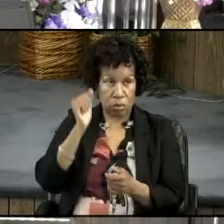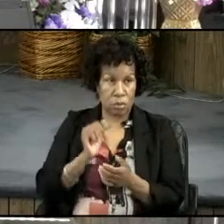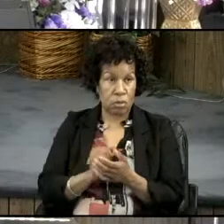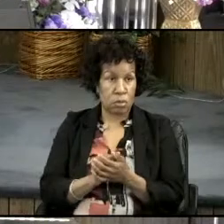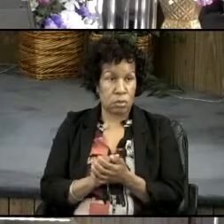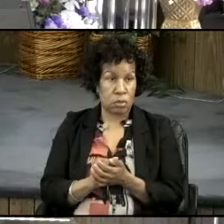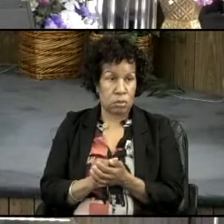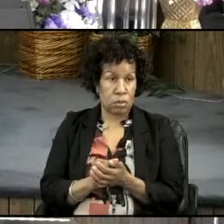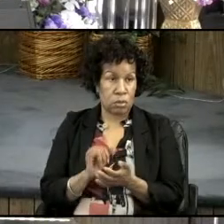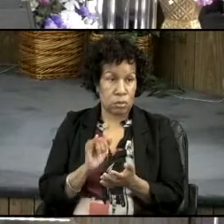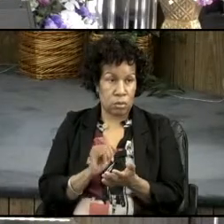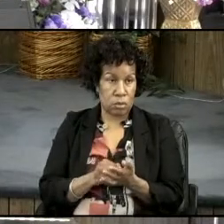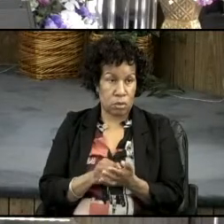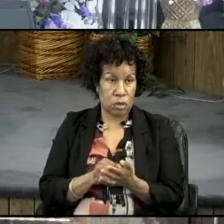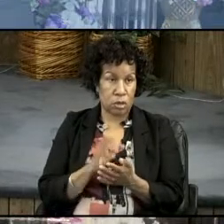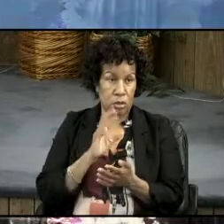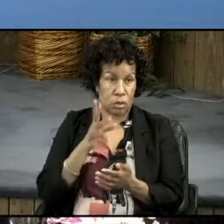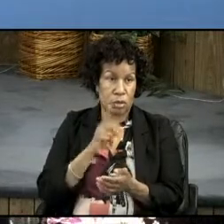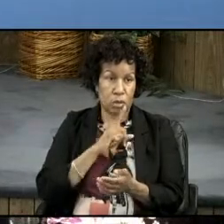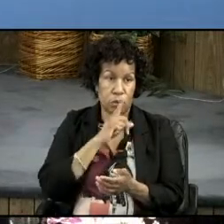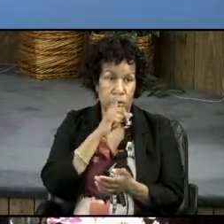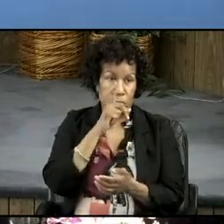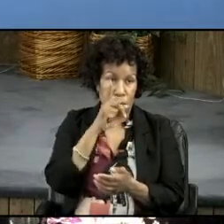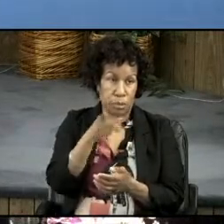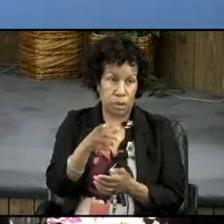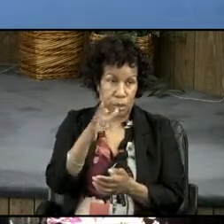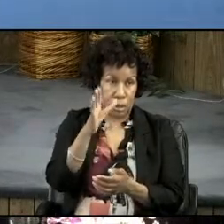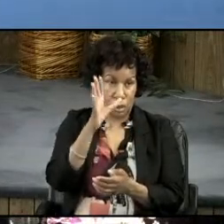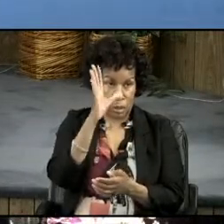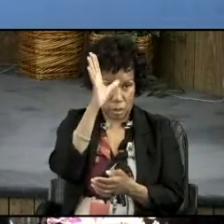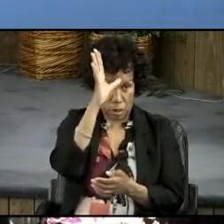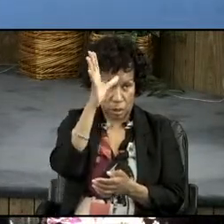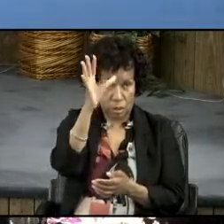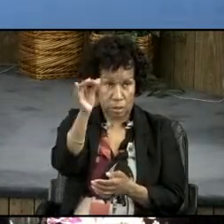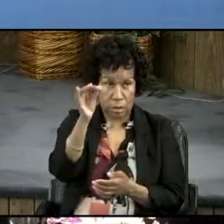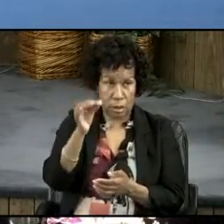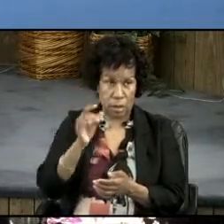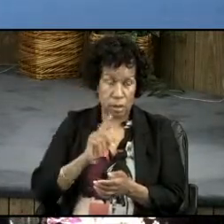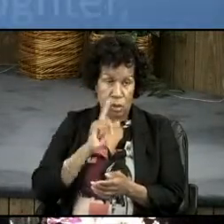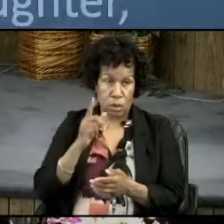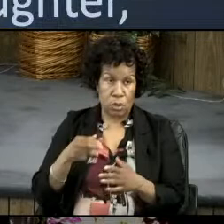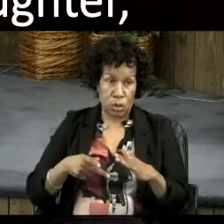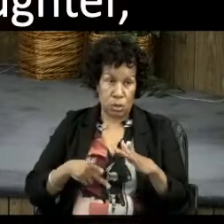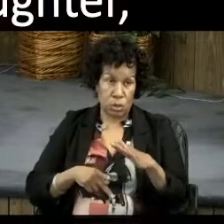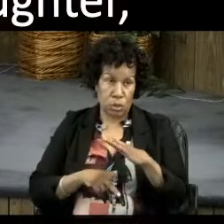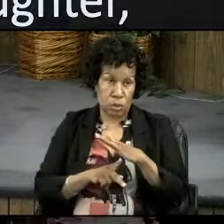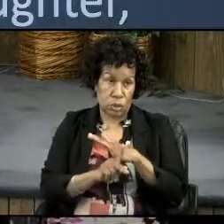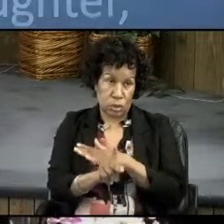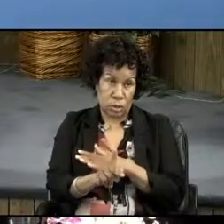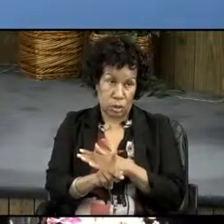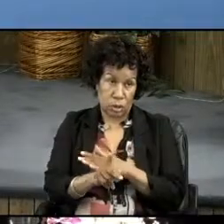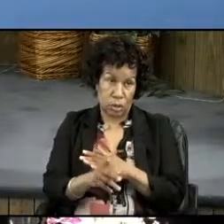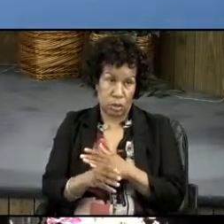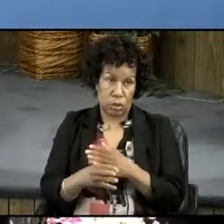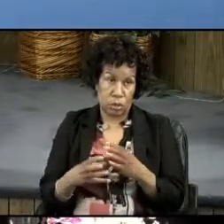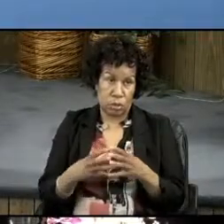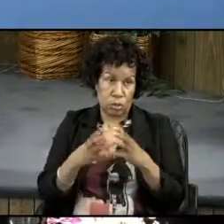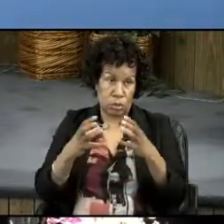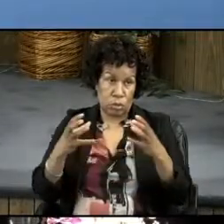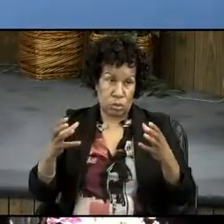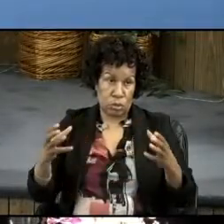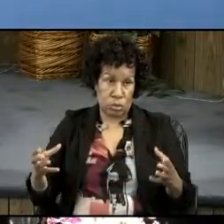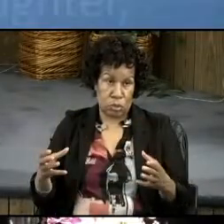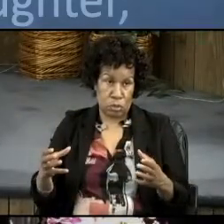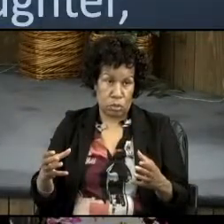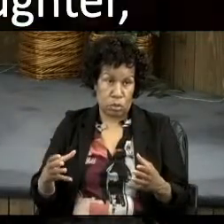you see those words? And it shall be that the man who killeth him, the king will enrich him with great riches and will give him his